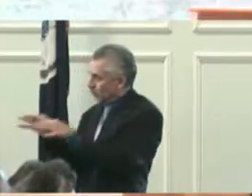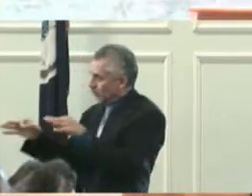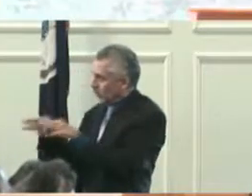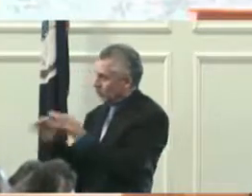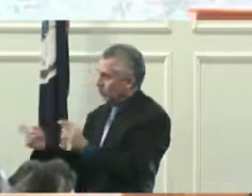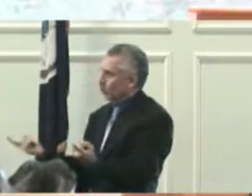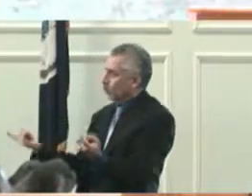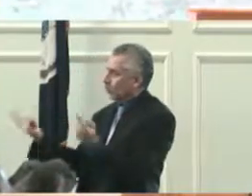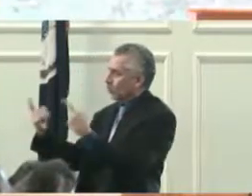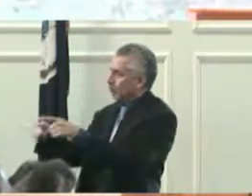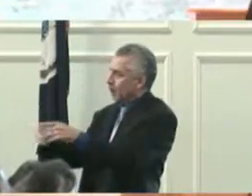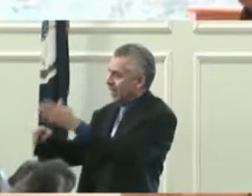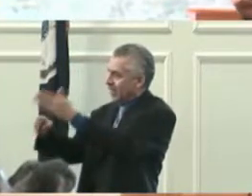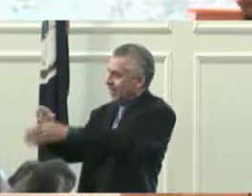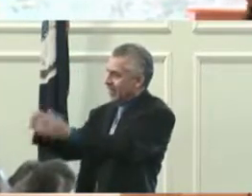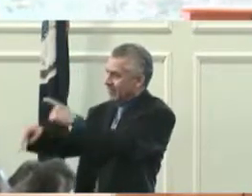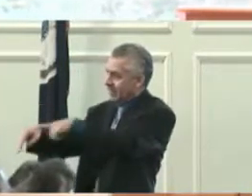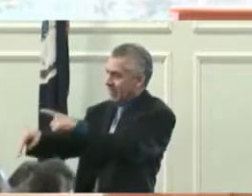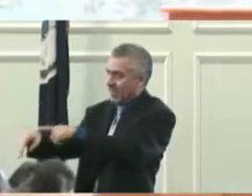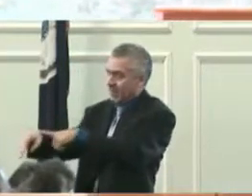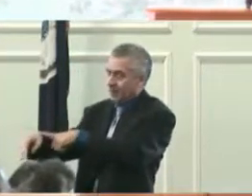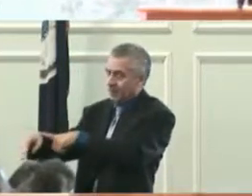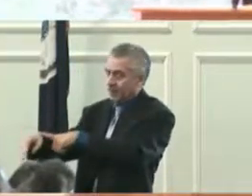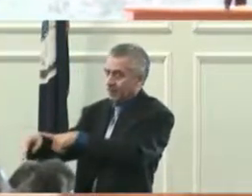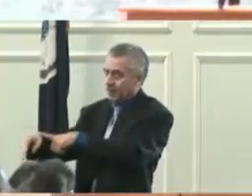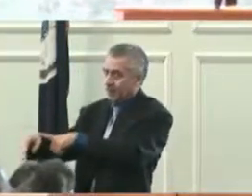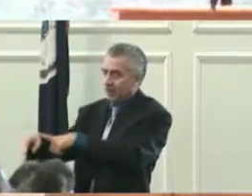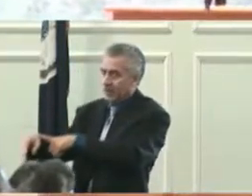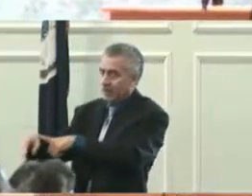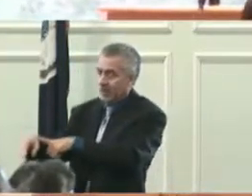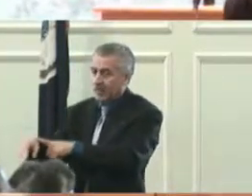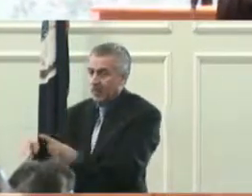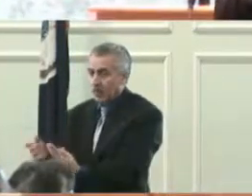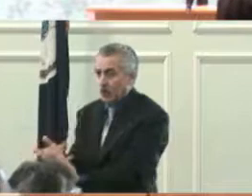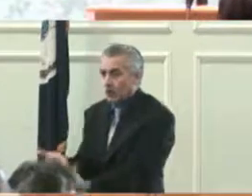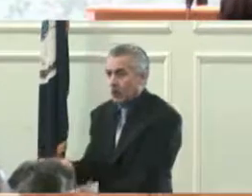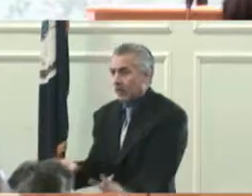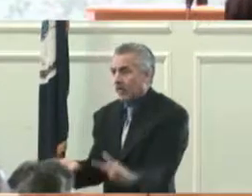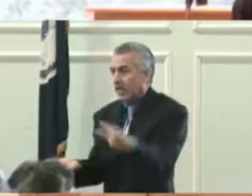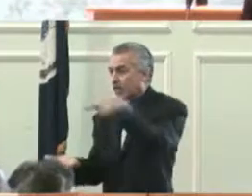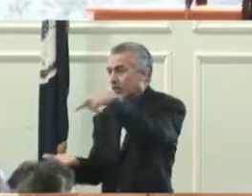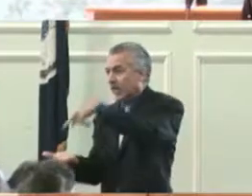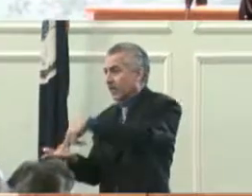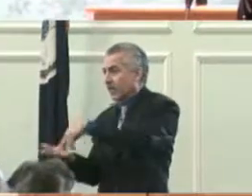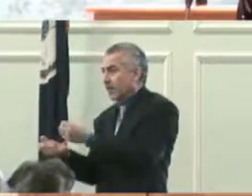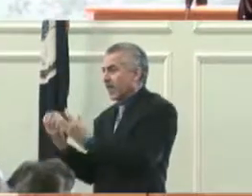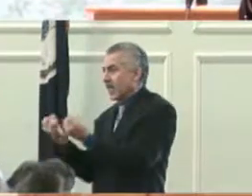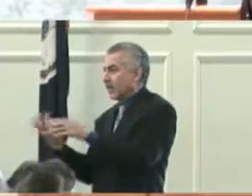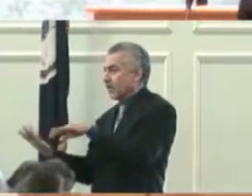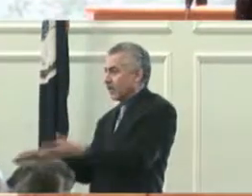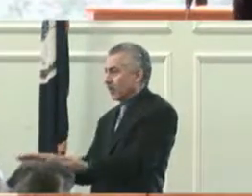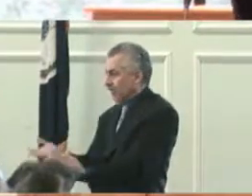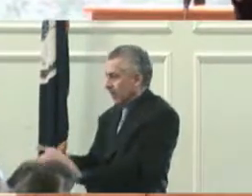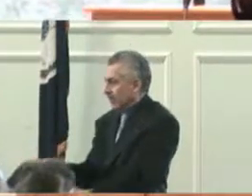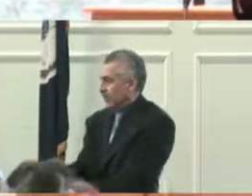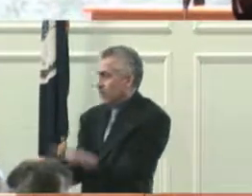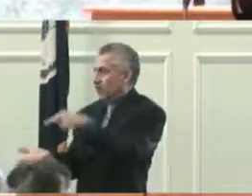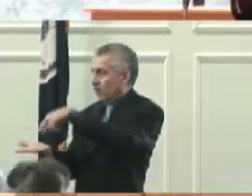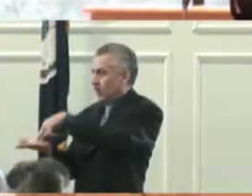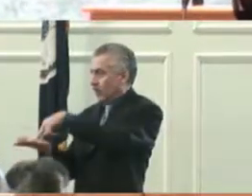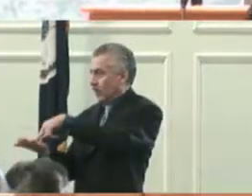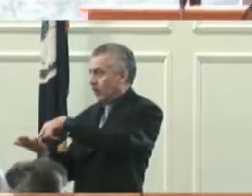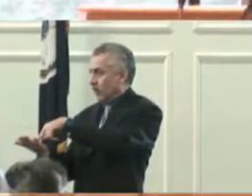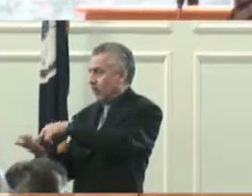happen in the end. It says there's going to be some who are going to be resurrected to everlasting